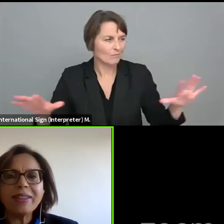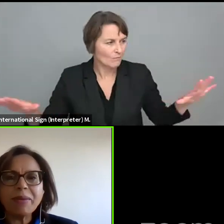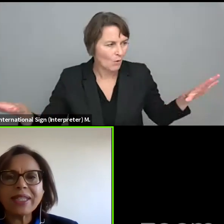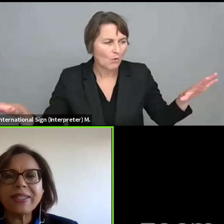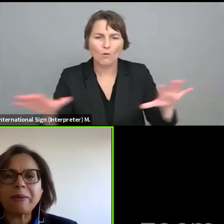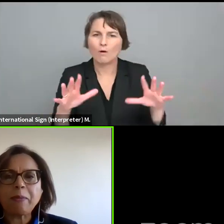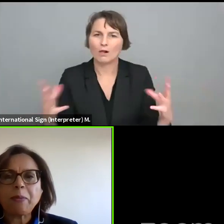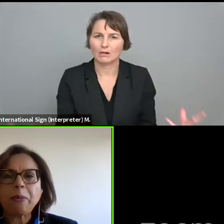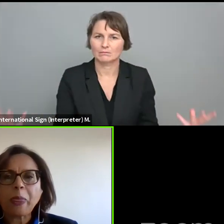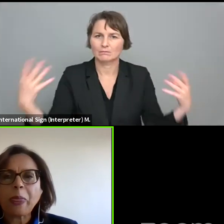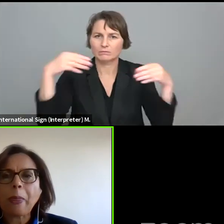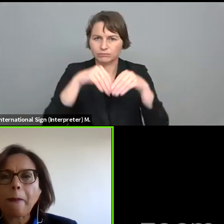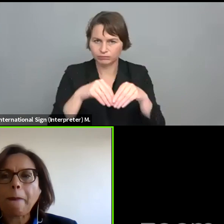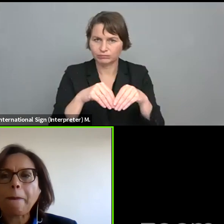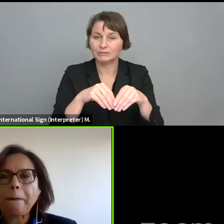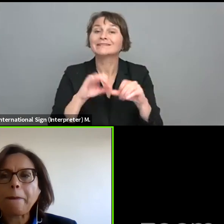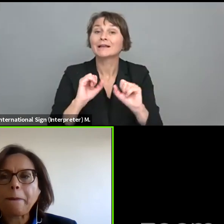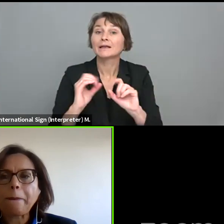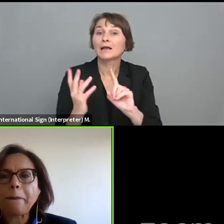Merci.